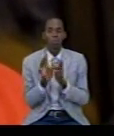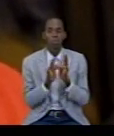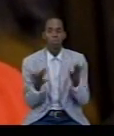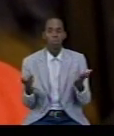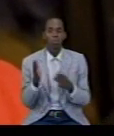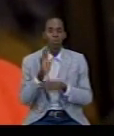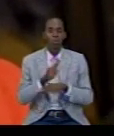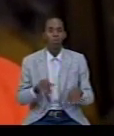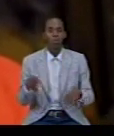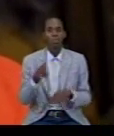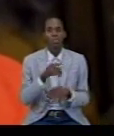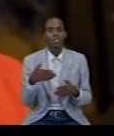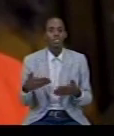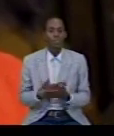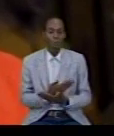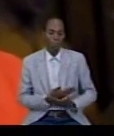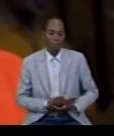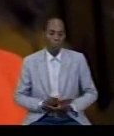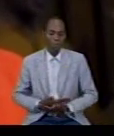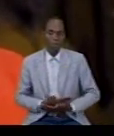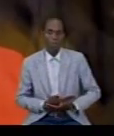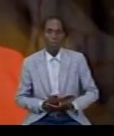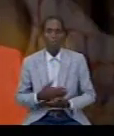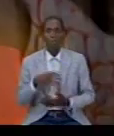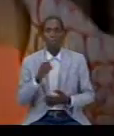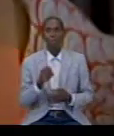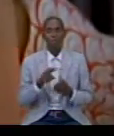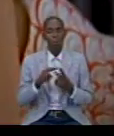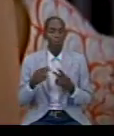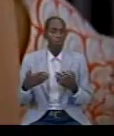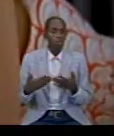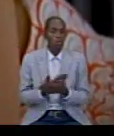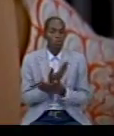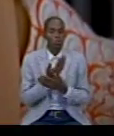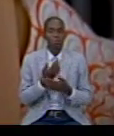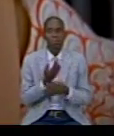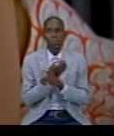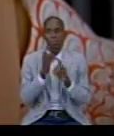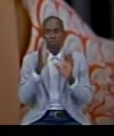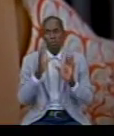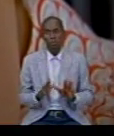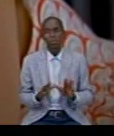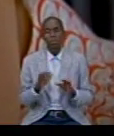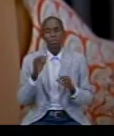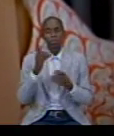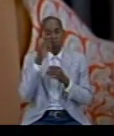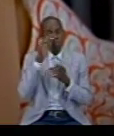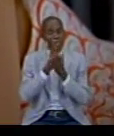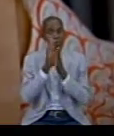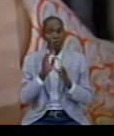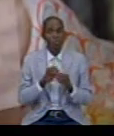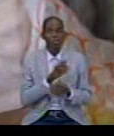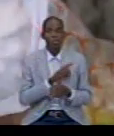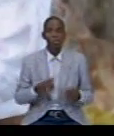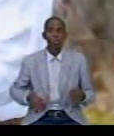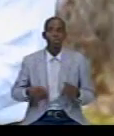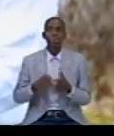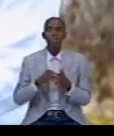them new babes or new believers in the Lord. It is the work of